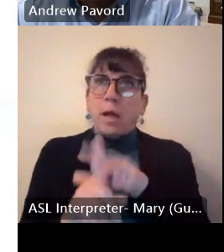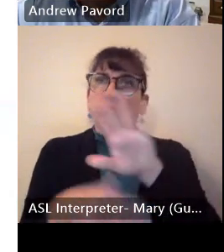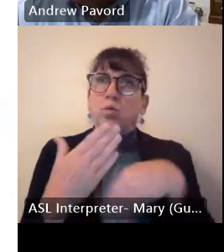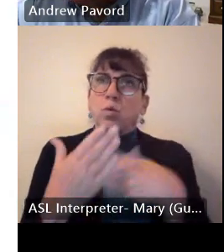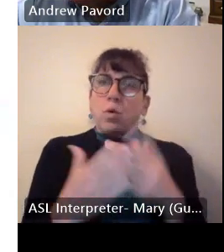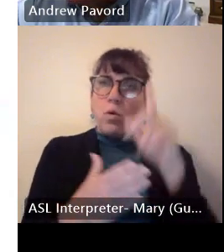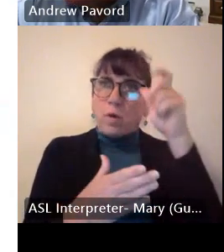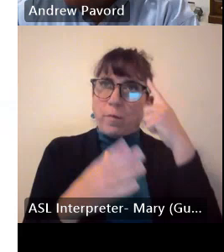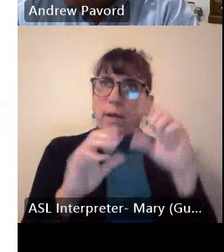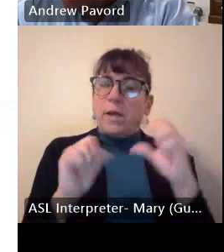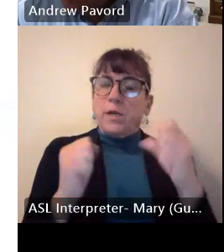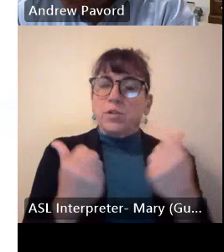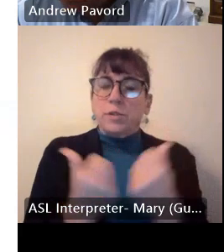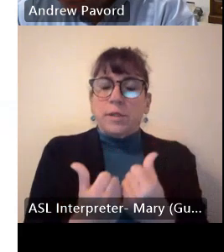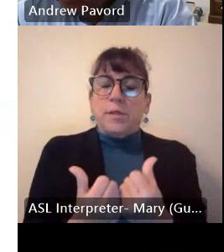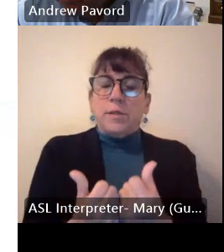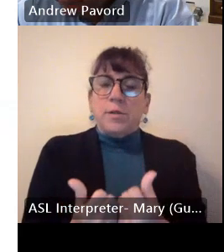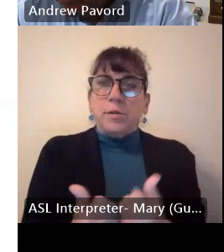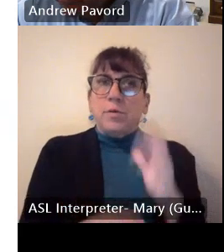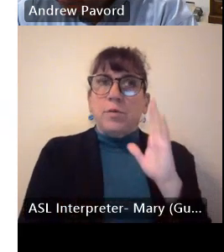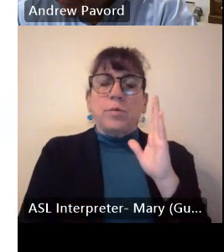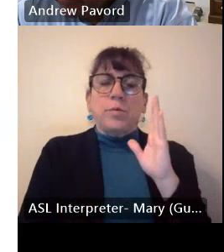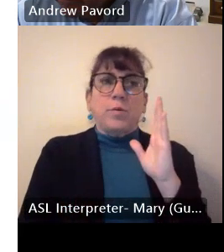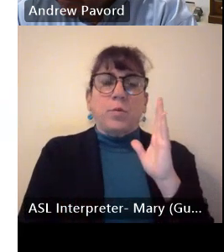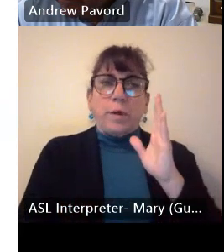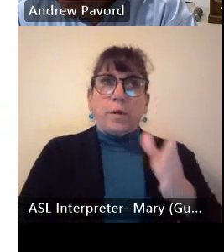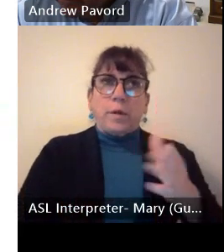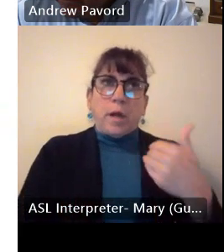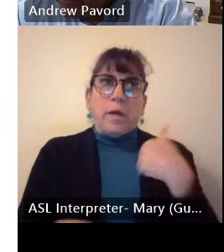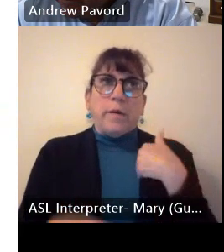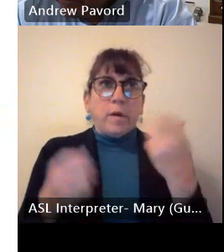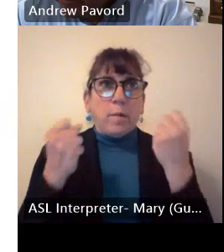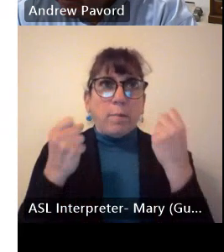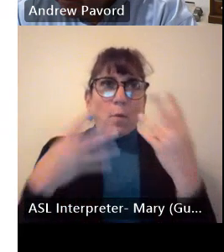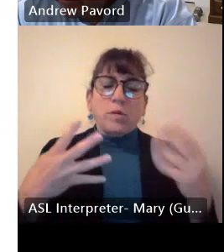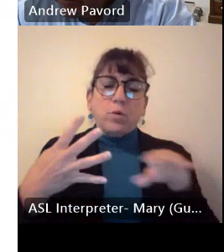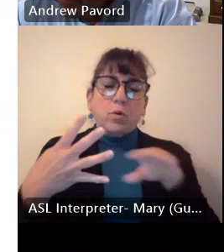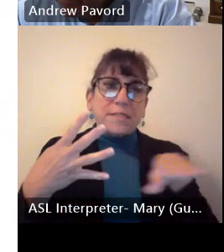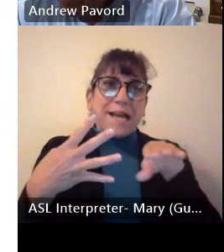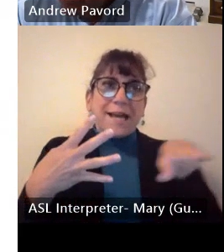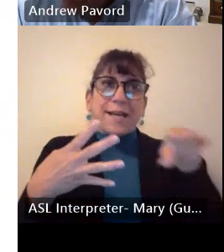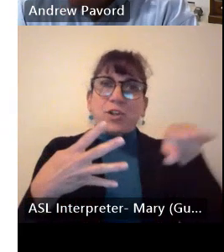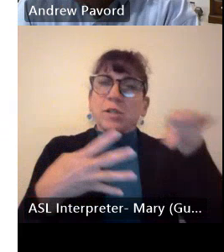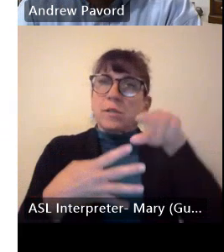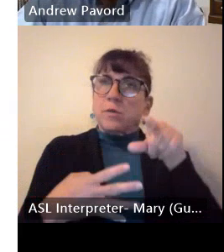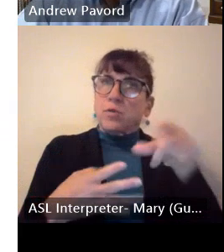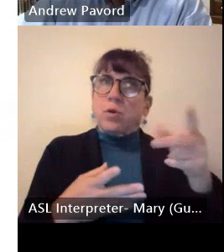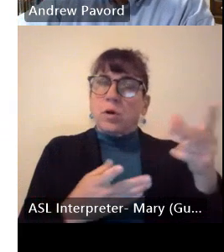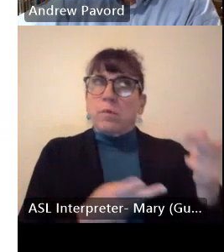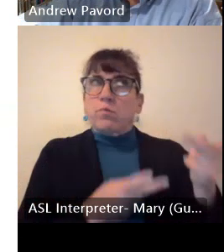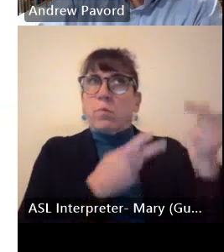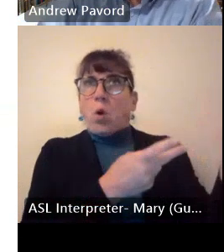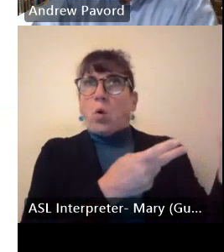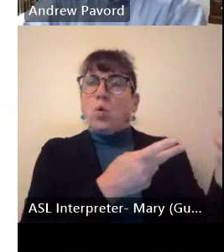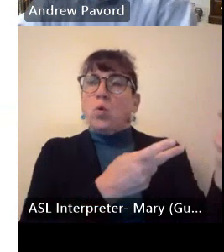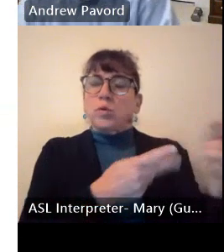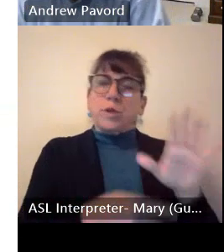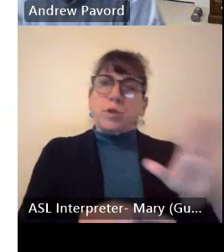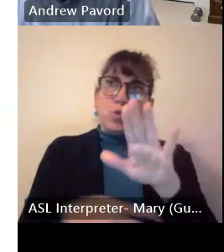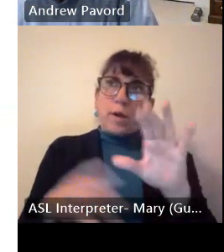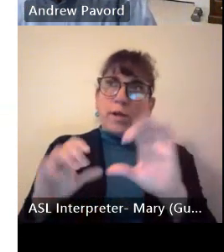government agencies. You're going to have multiple stages as you propose, as your